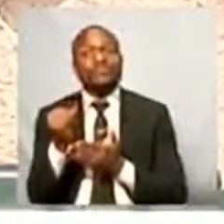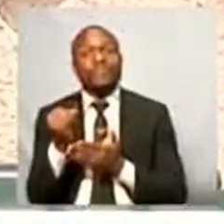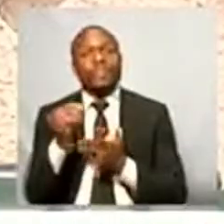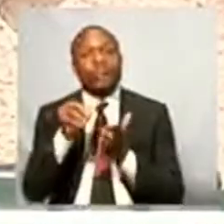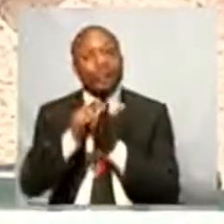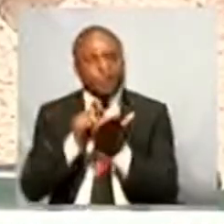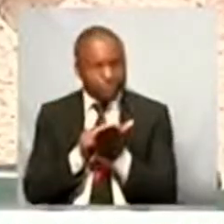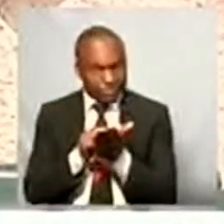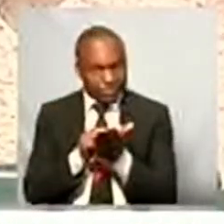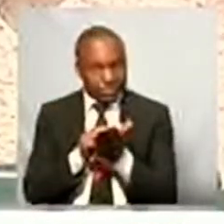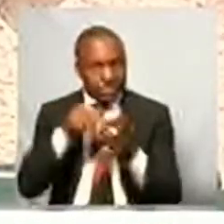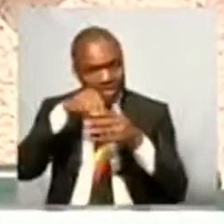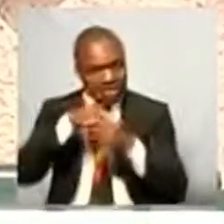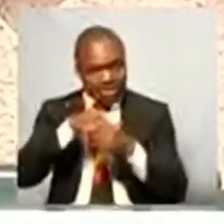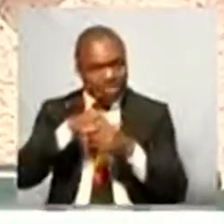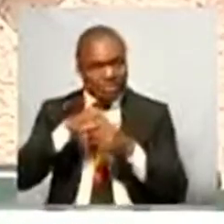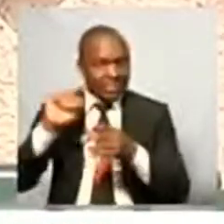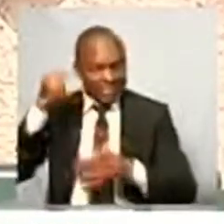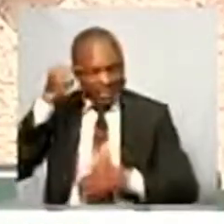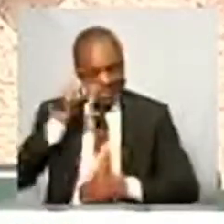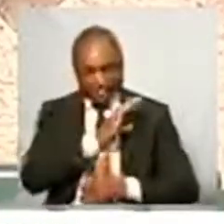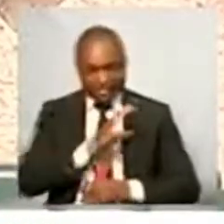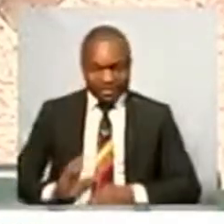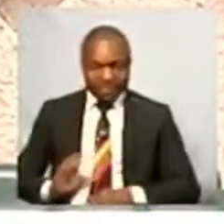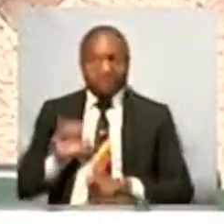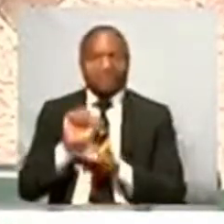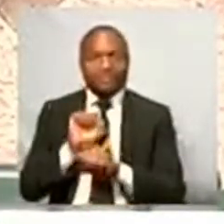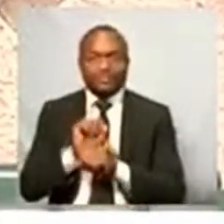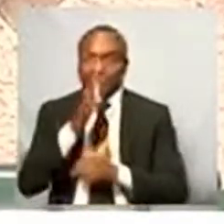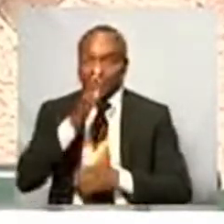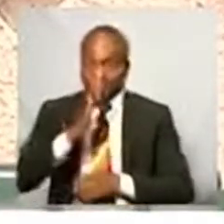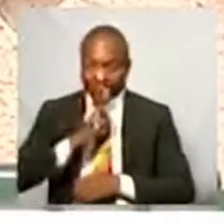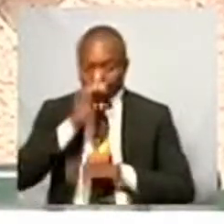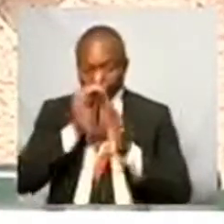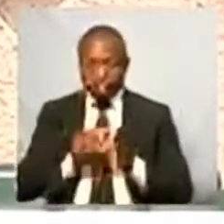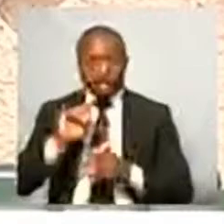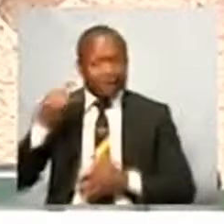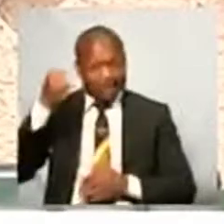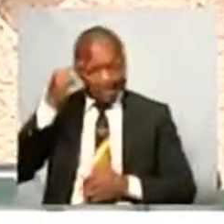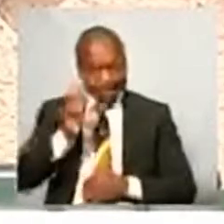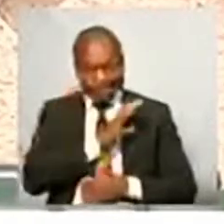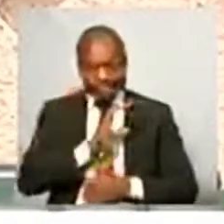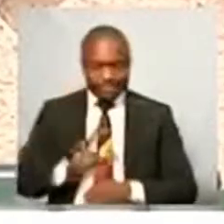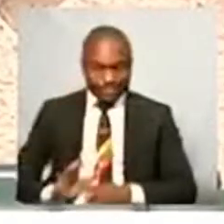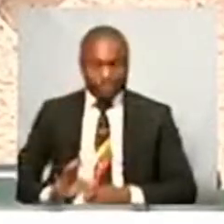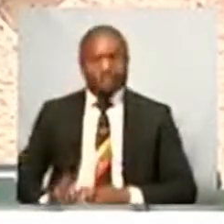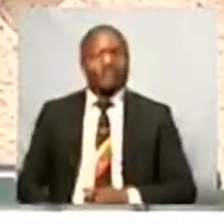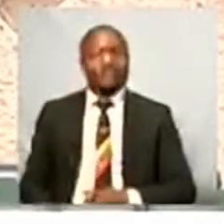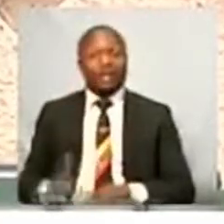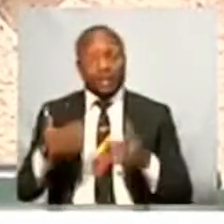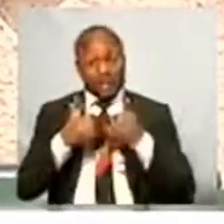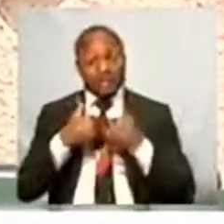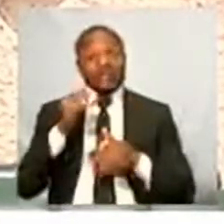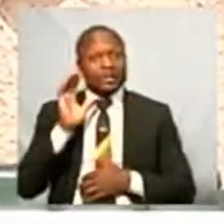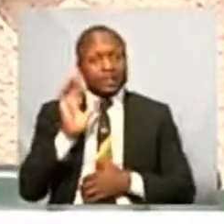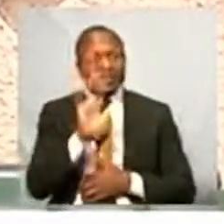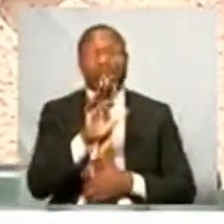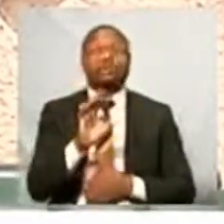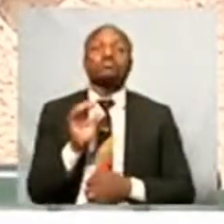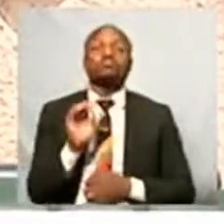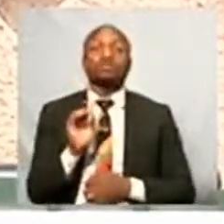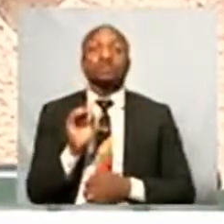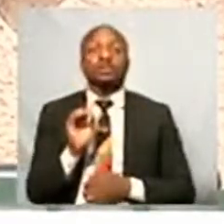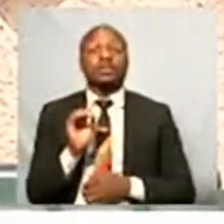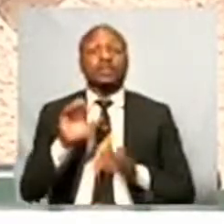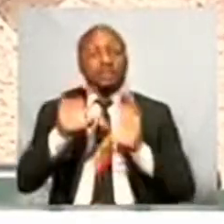legal framework within which our parastatals operate. Madam Speaker, our parastatals have their origins in